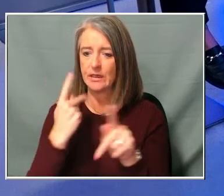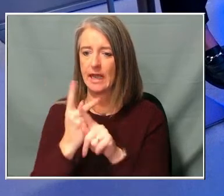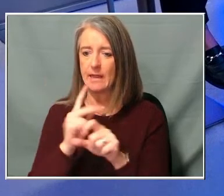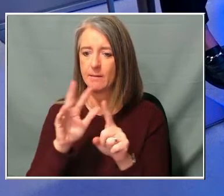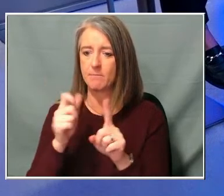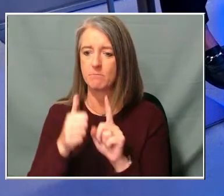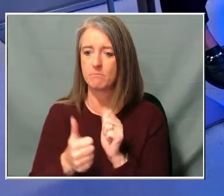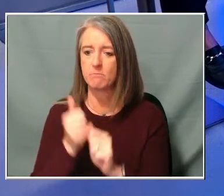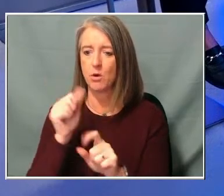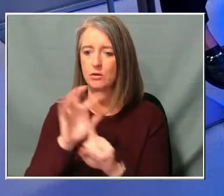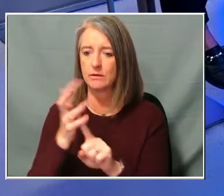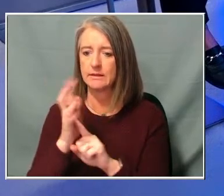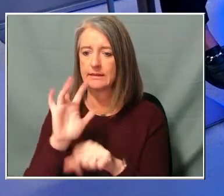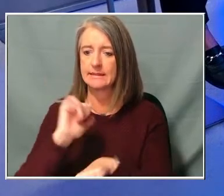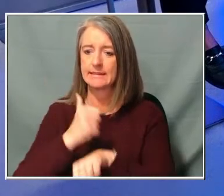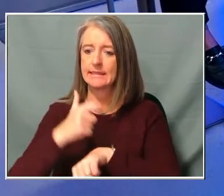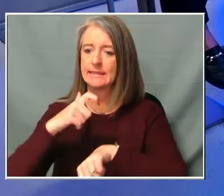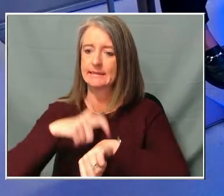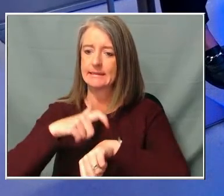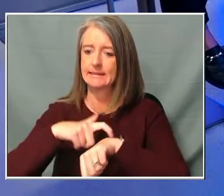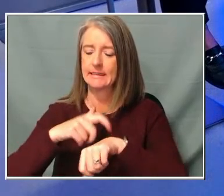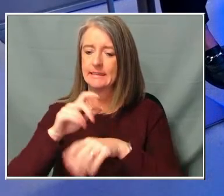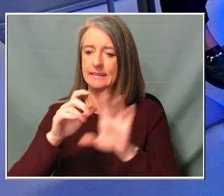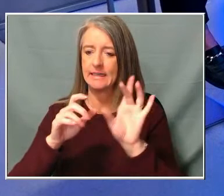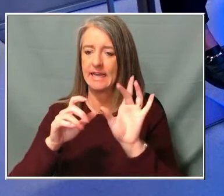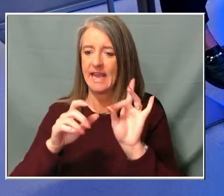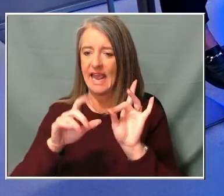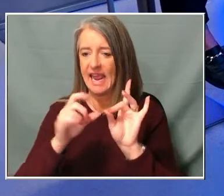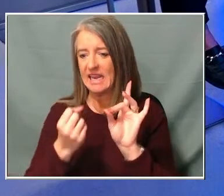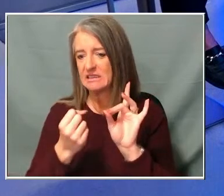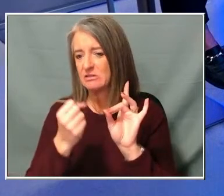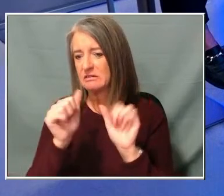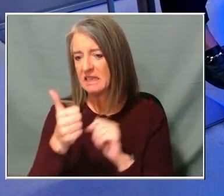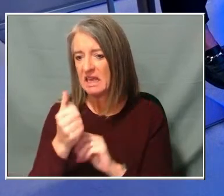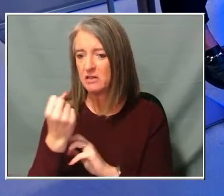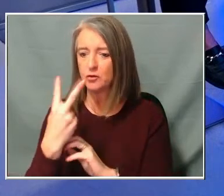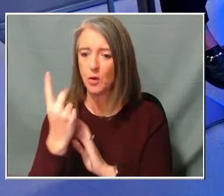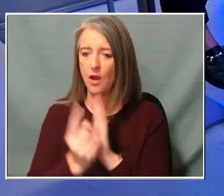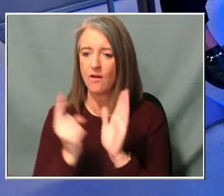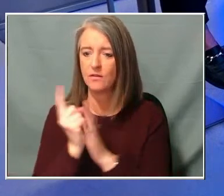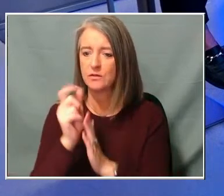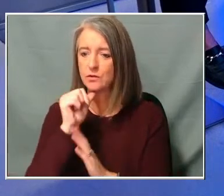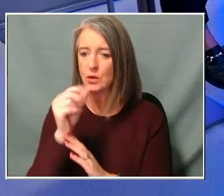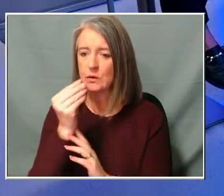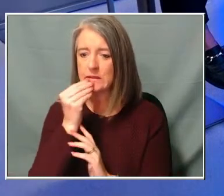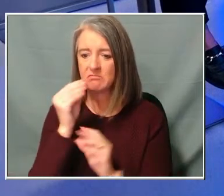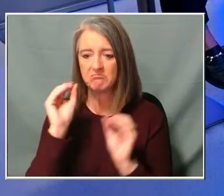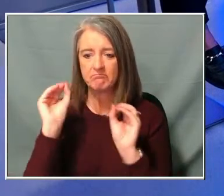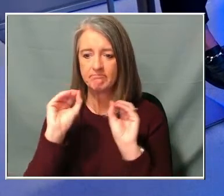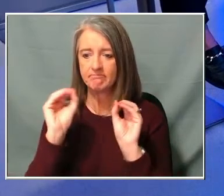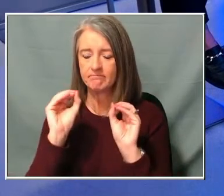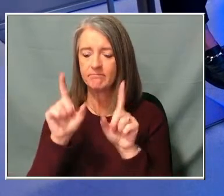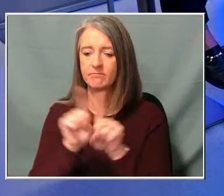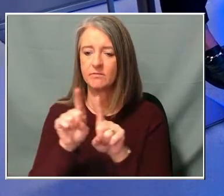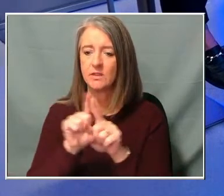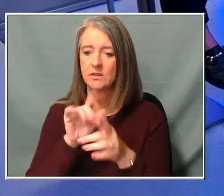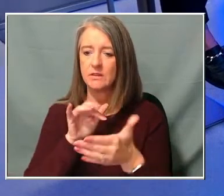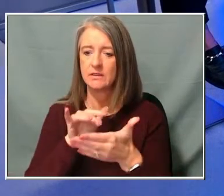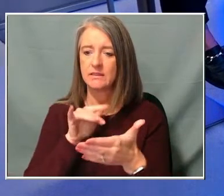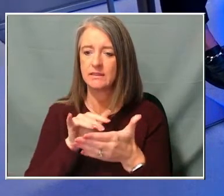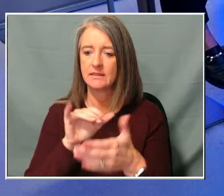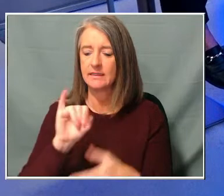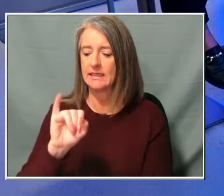setting that time frame of, like we were saying, 8, 10, maybe even 12 hours where you don't eat at all, but you're also studying something called intermittent